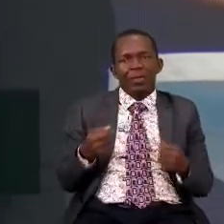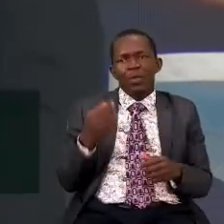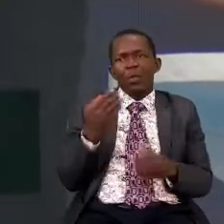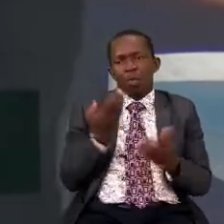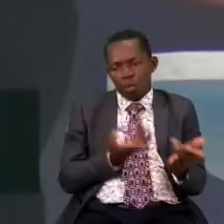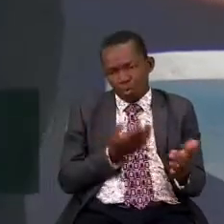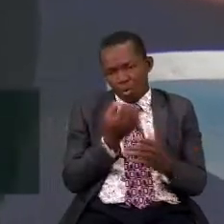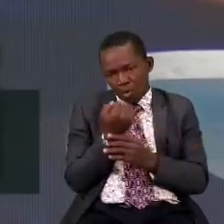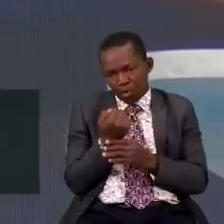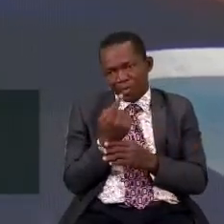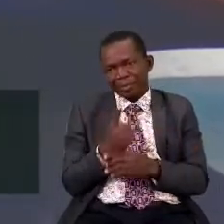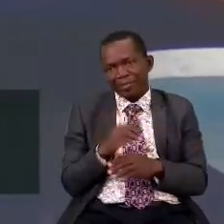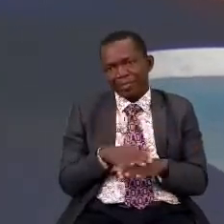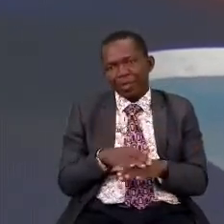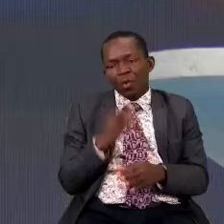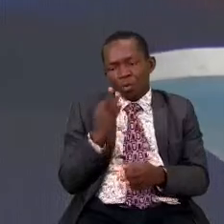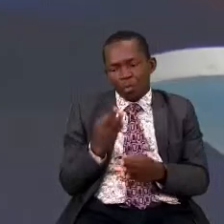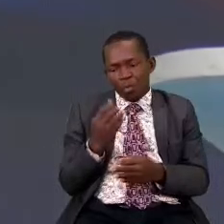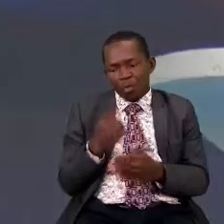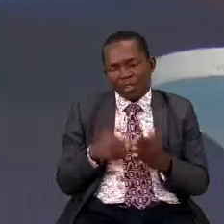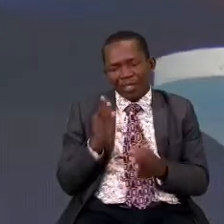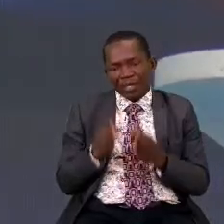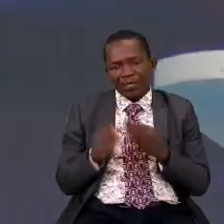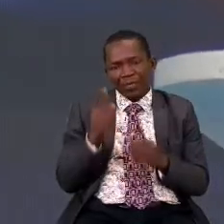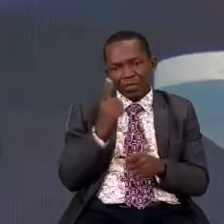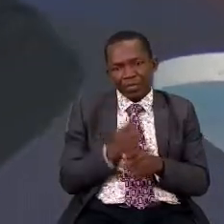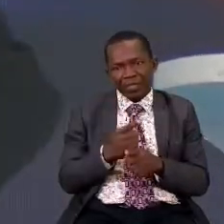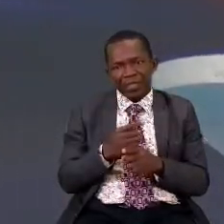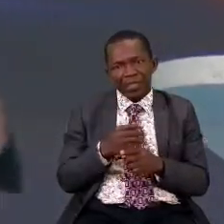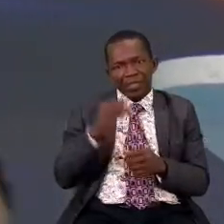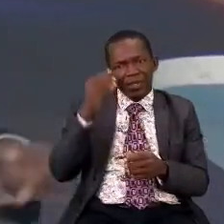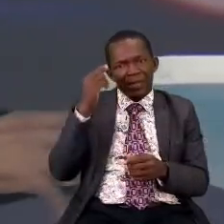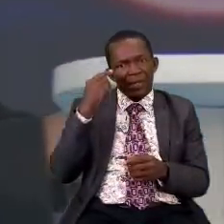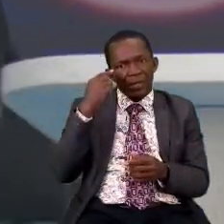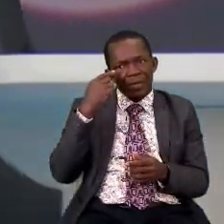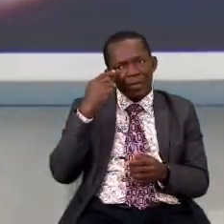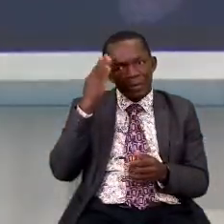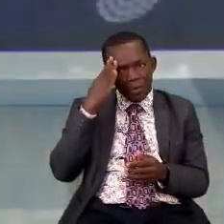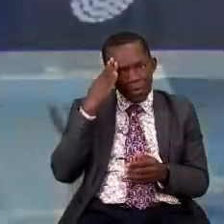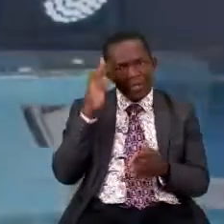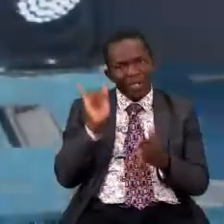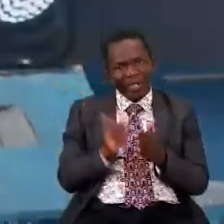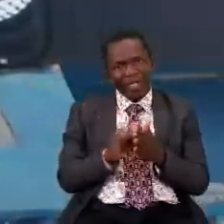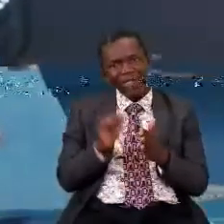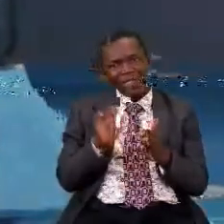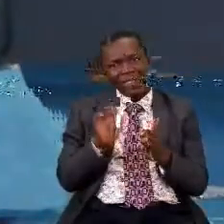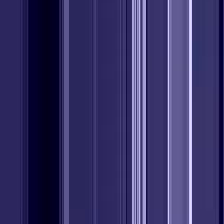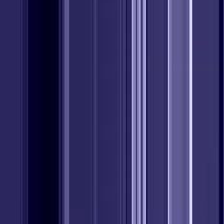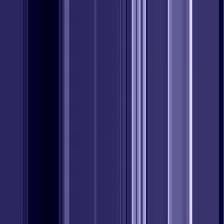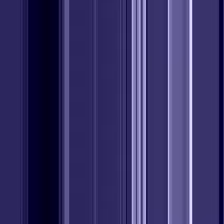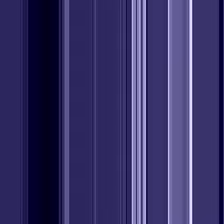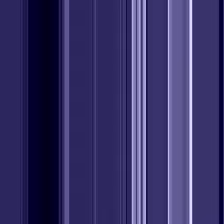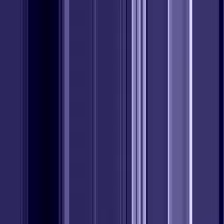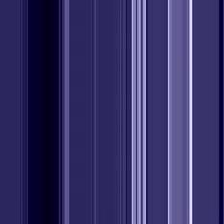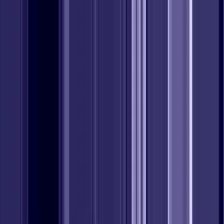want to go, you want to go to an office there, you're asking for something there, you want to go to a local government there, you